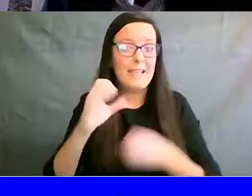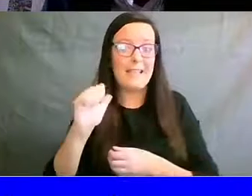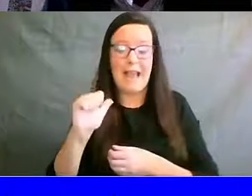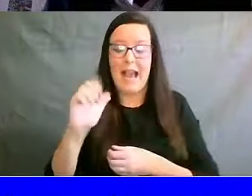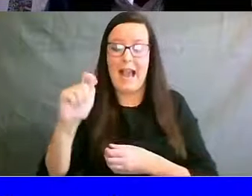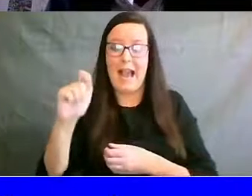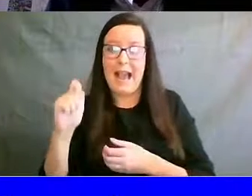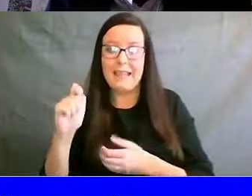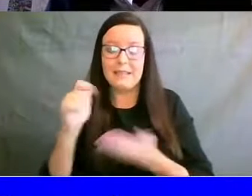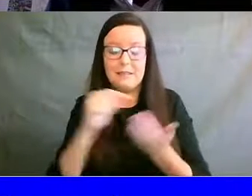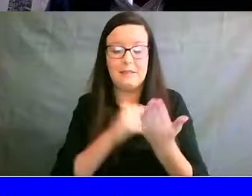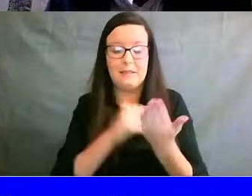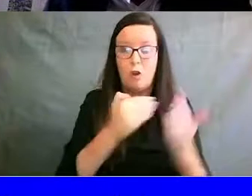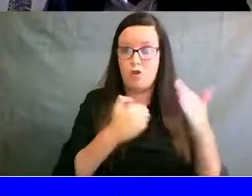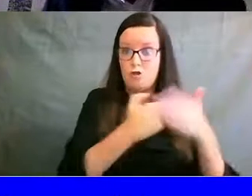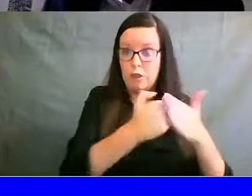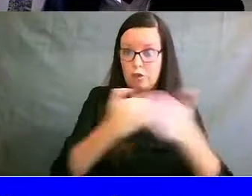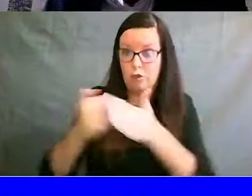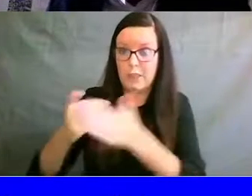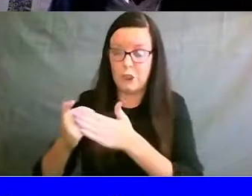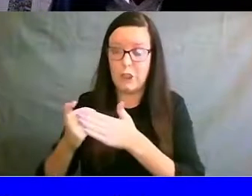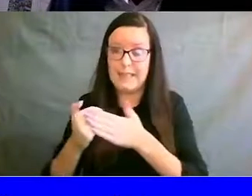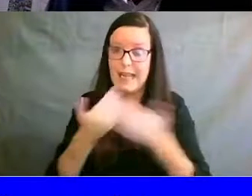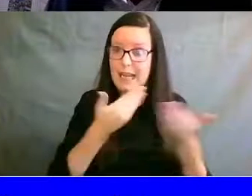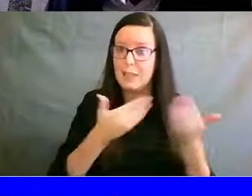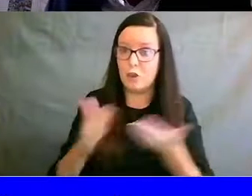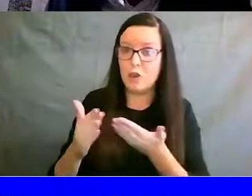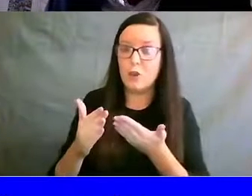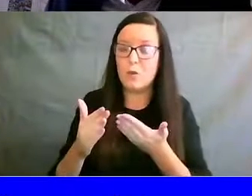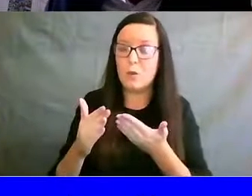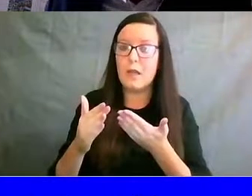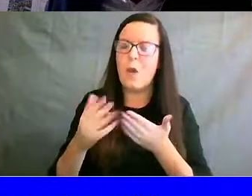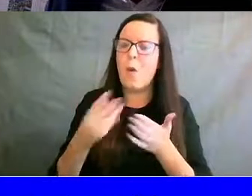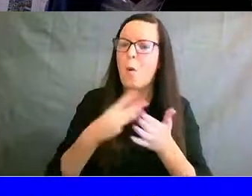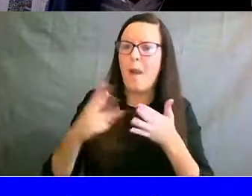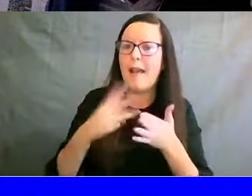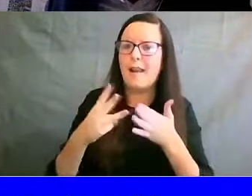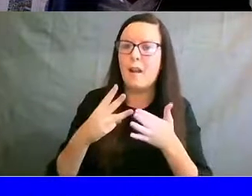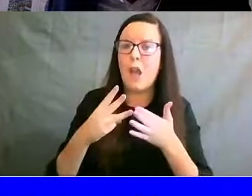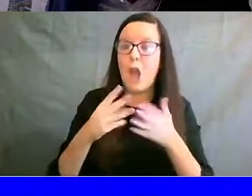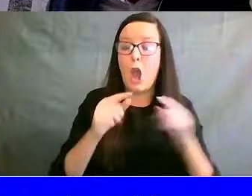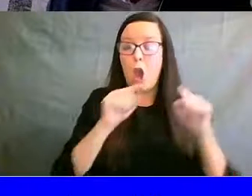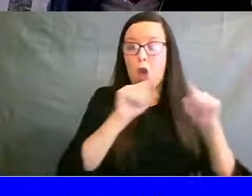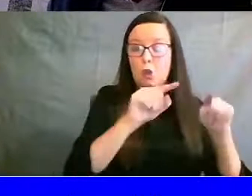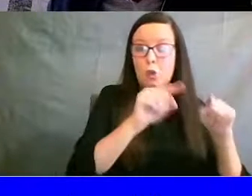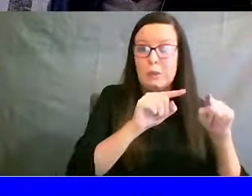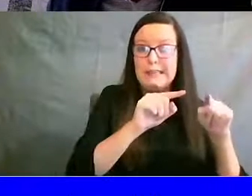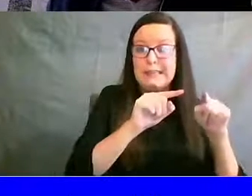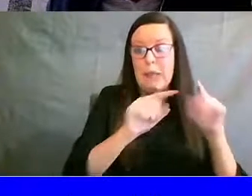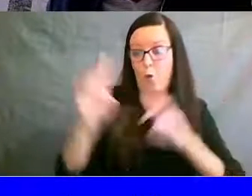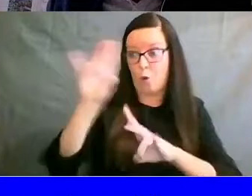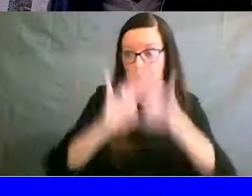that it introduced on when an accused could personally cross-examine a witness. So if we go to the next slide,